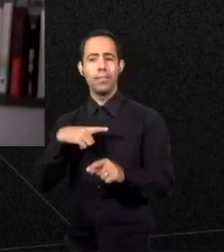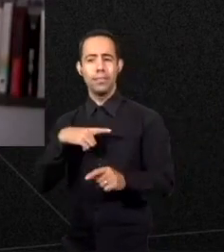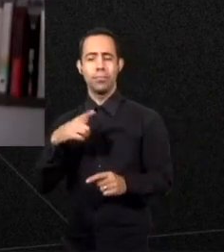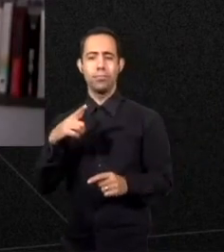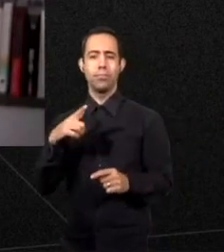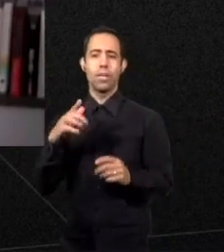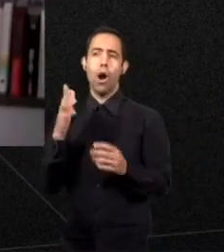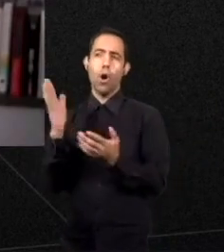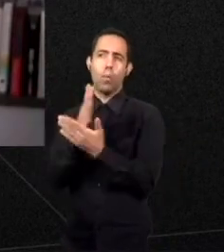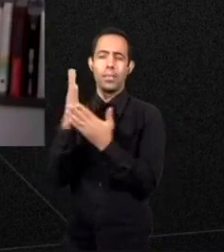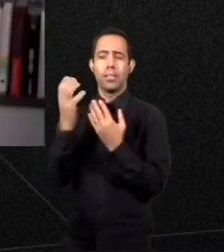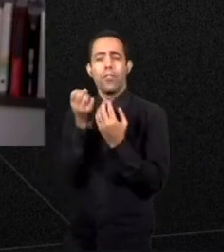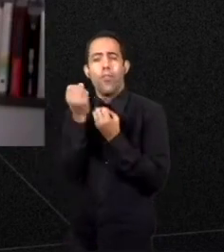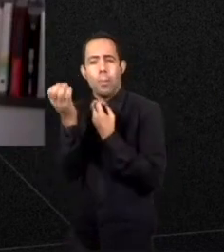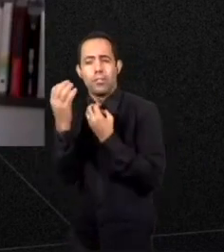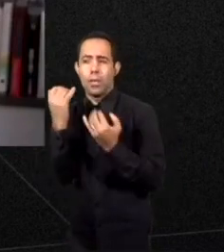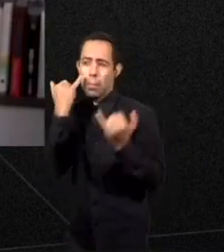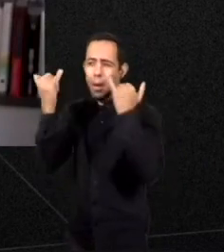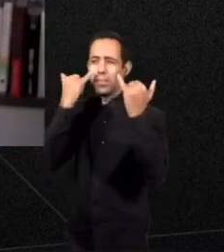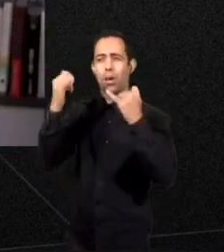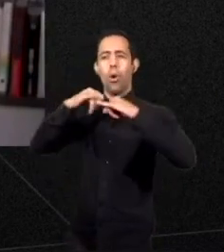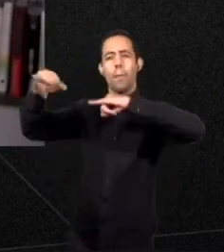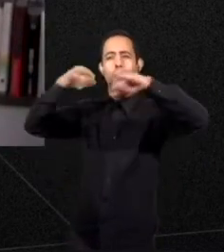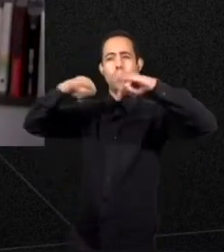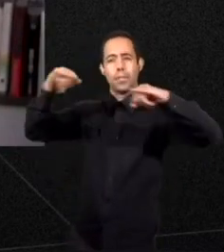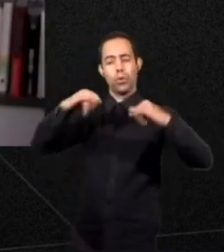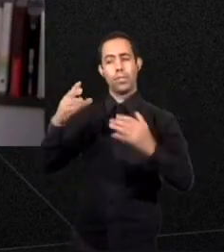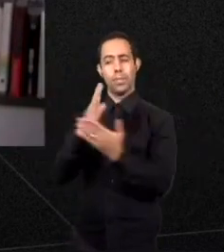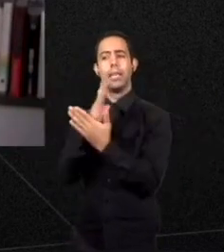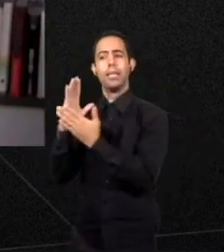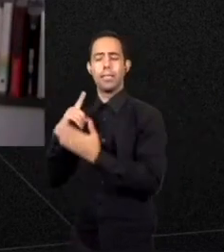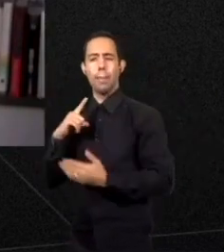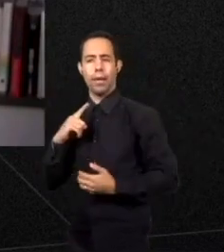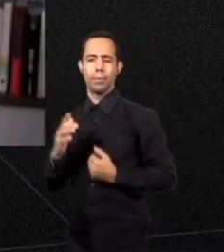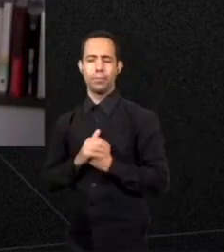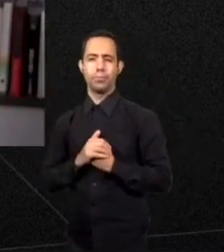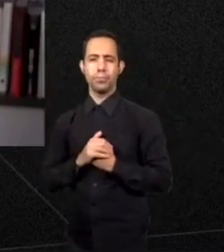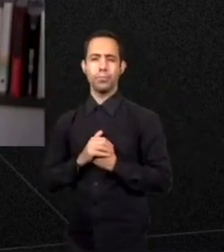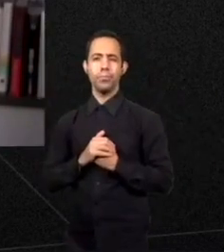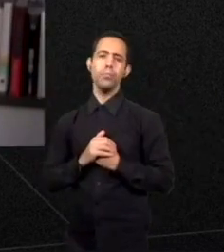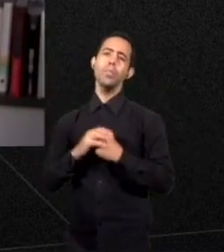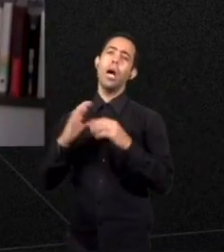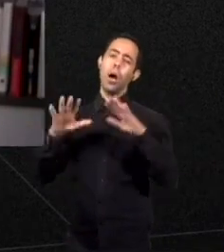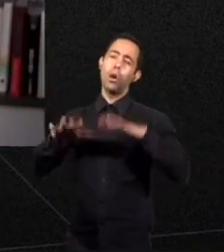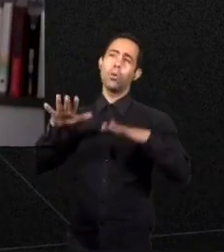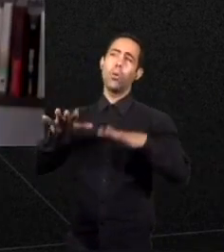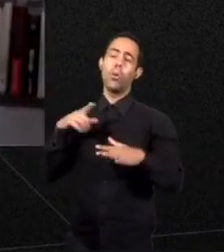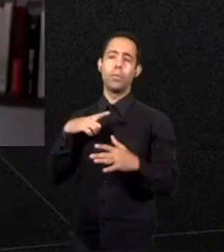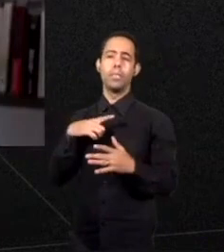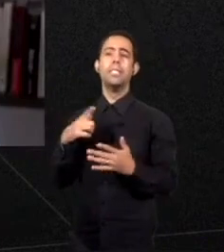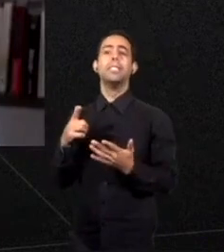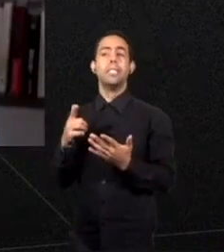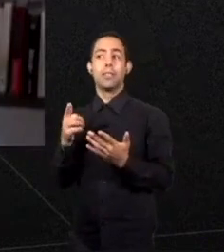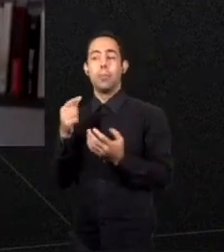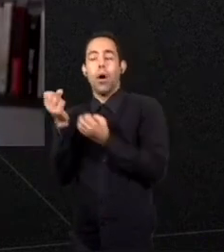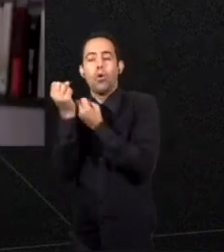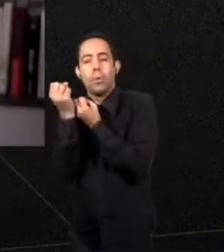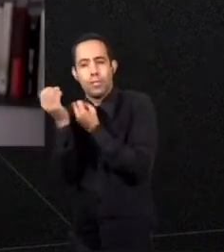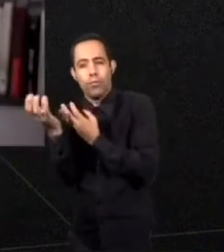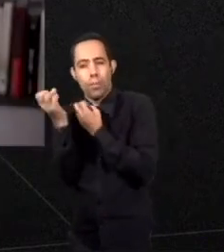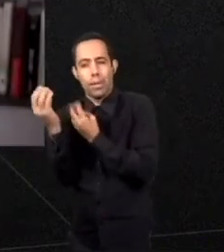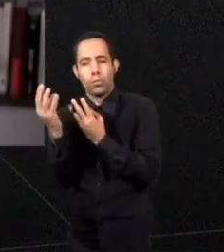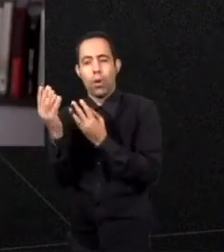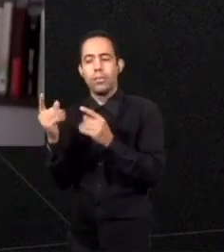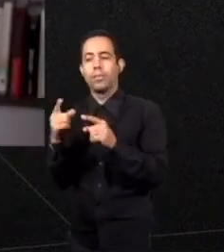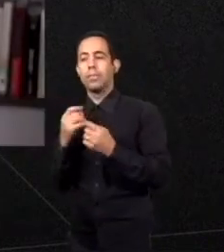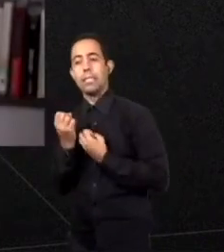information. So that's the first rule. It should help the people that are monitored, not some third party.